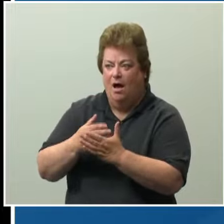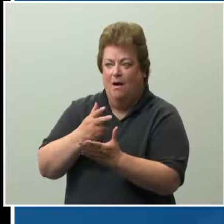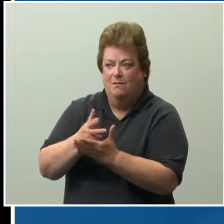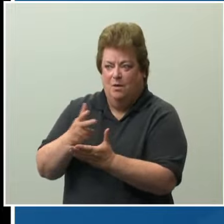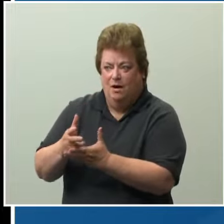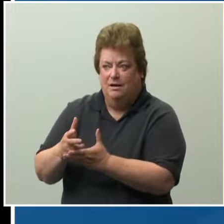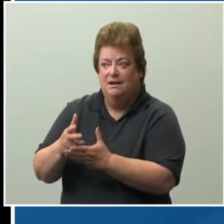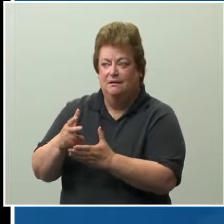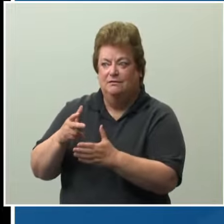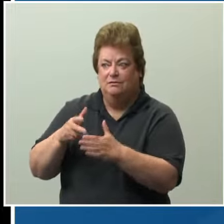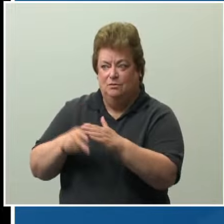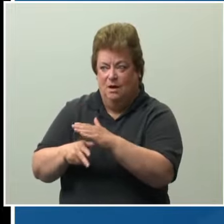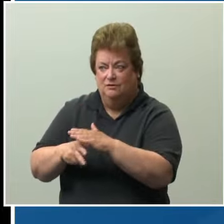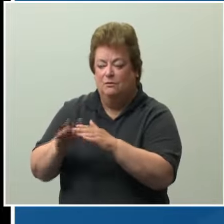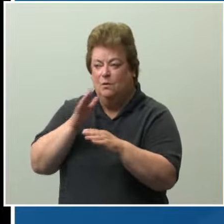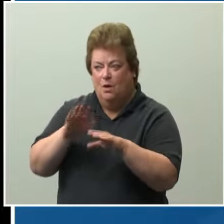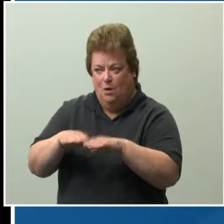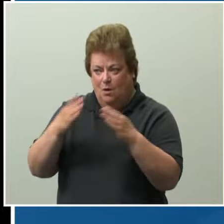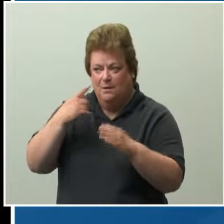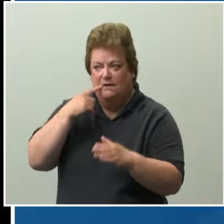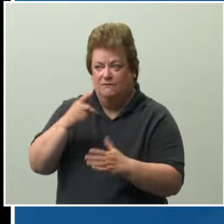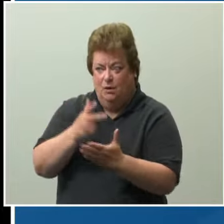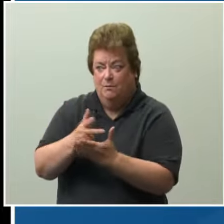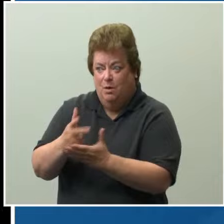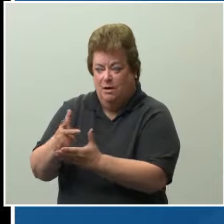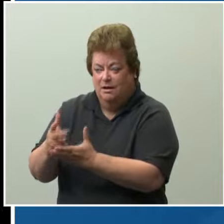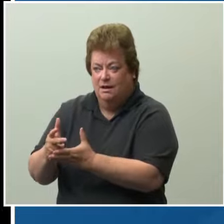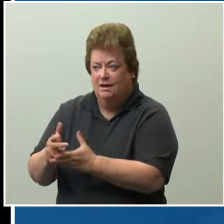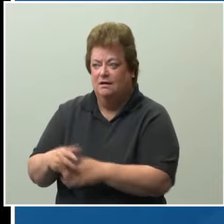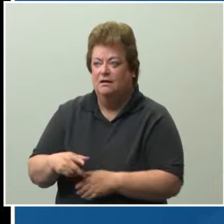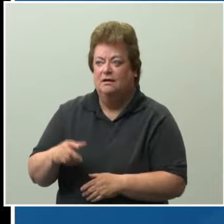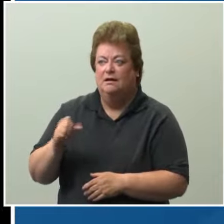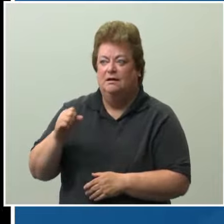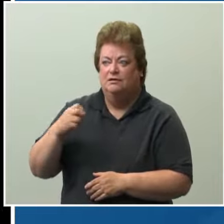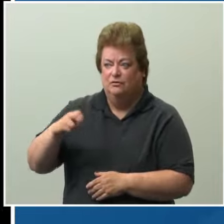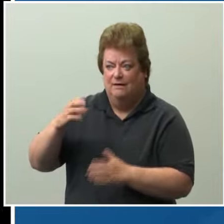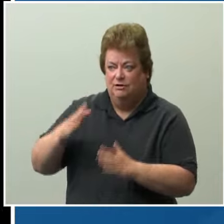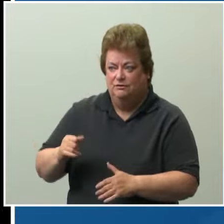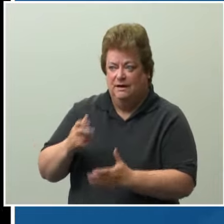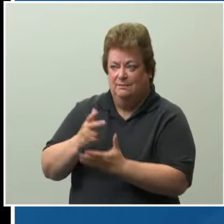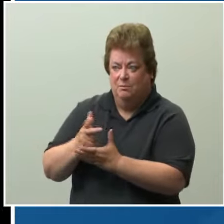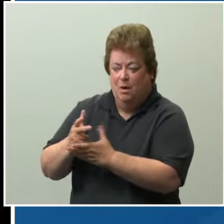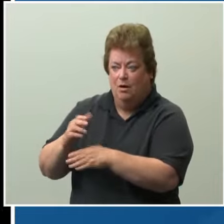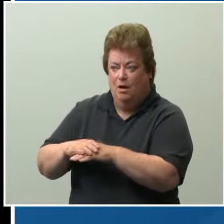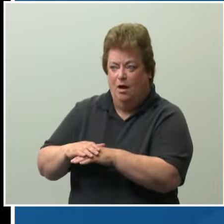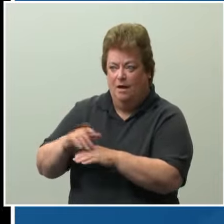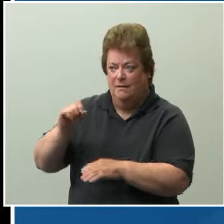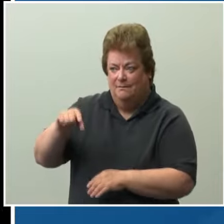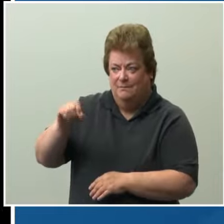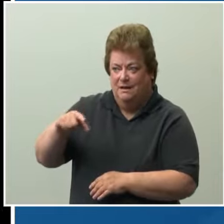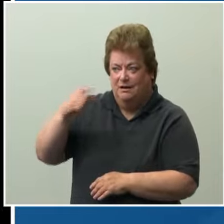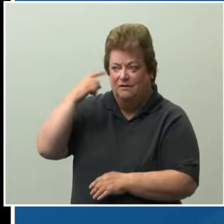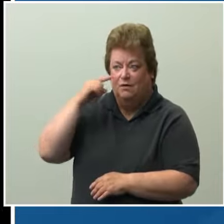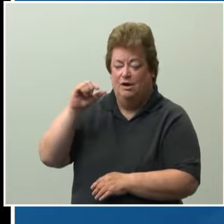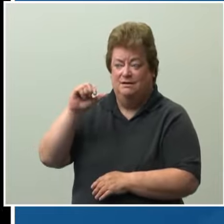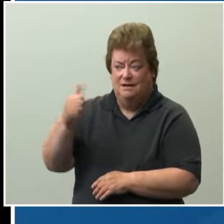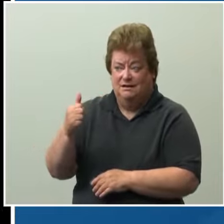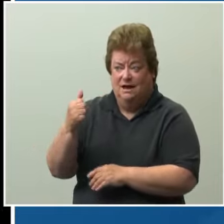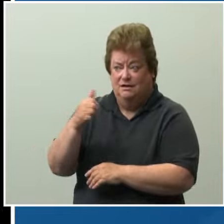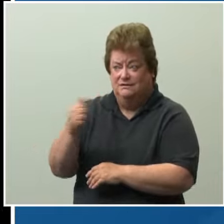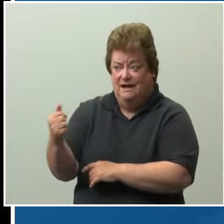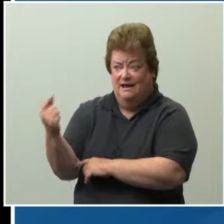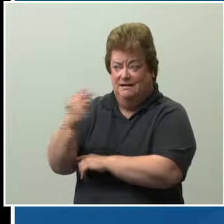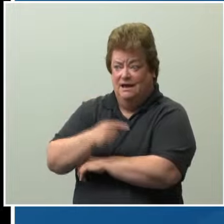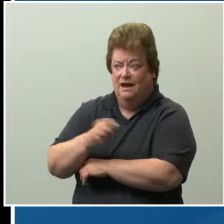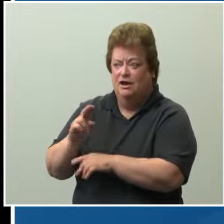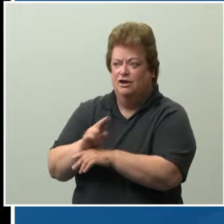will be open for concert parking. Travelers can park at meters along the streets for $10 a day